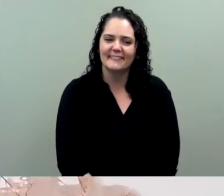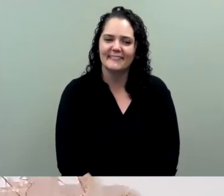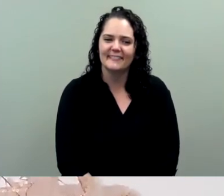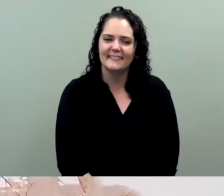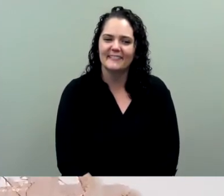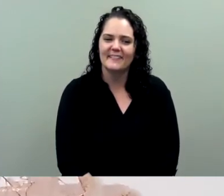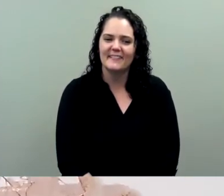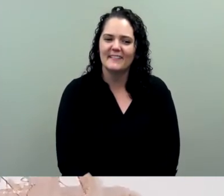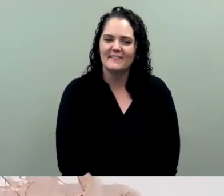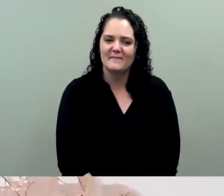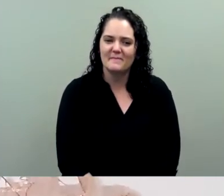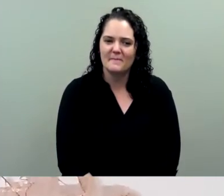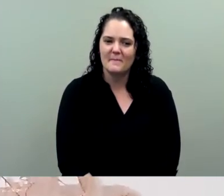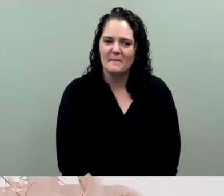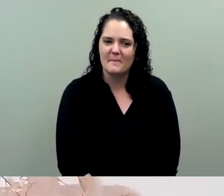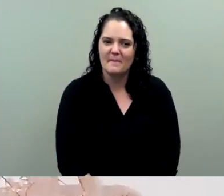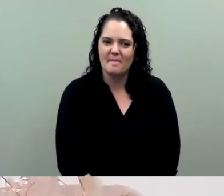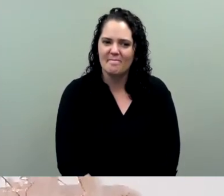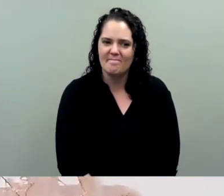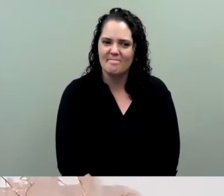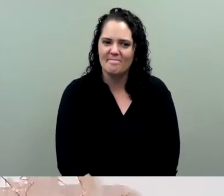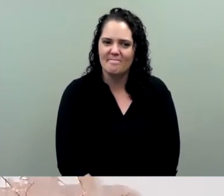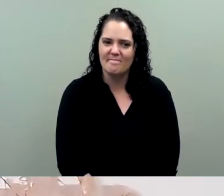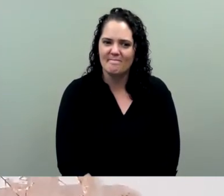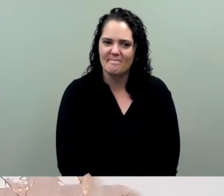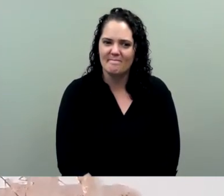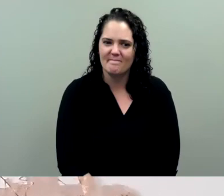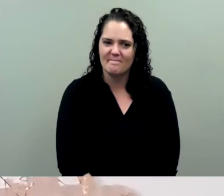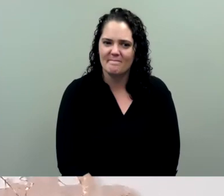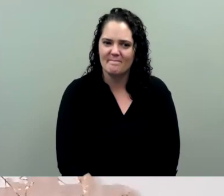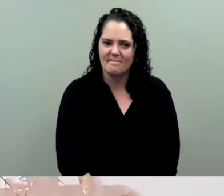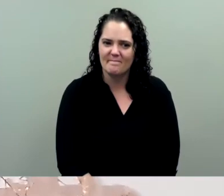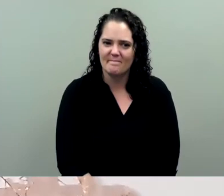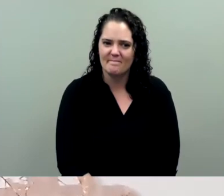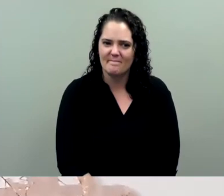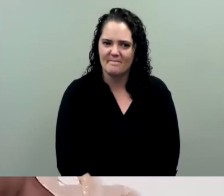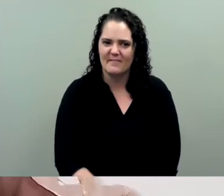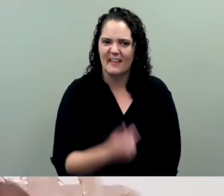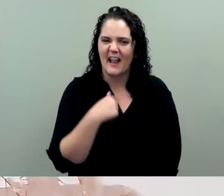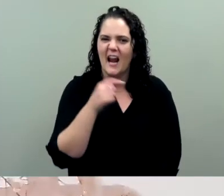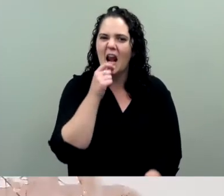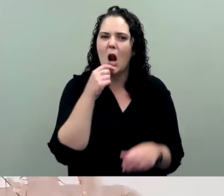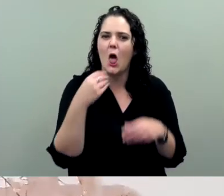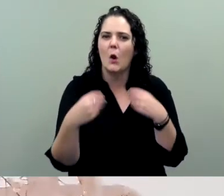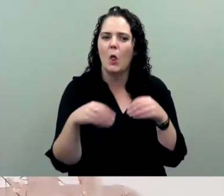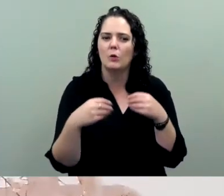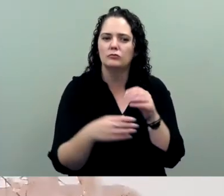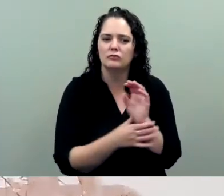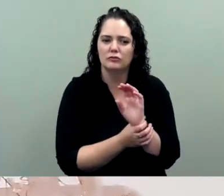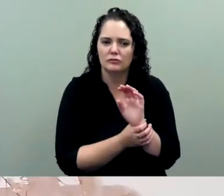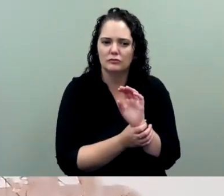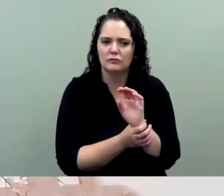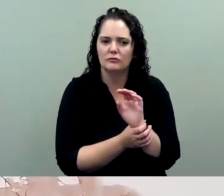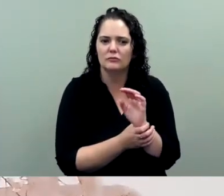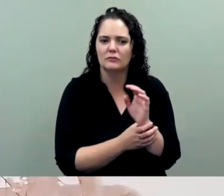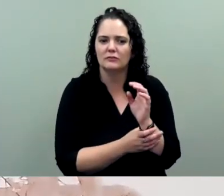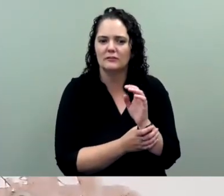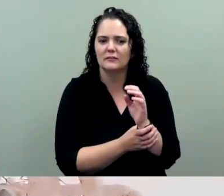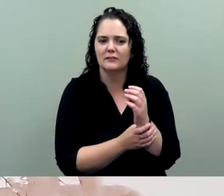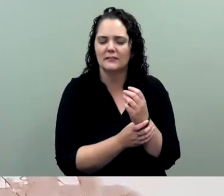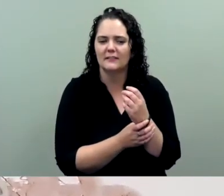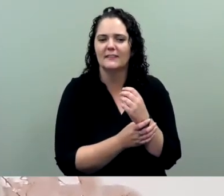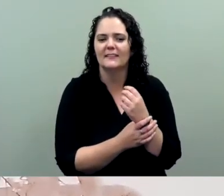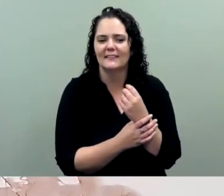Wrists, I'm getting thumbs up on people using their wrists. Nice. All right, my wrist is coming a little bit loose. I'm gonna have to switch it over to the bottom. That's